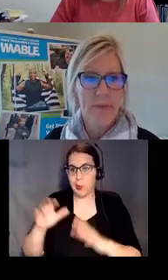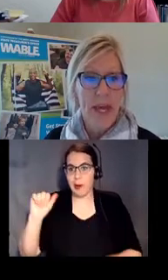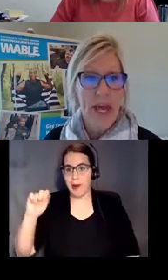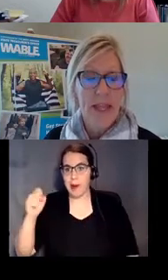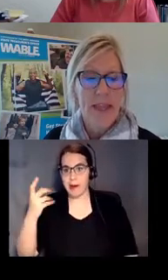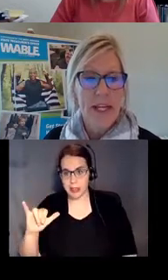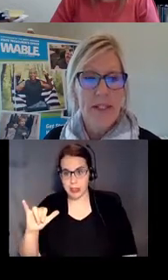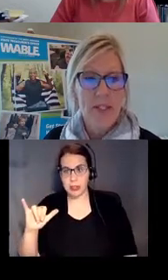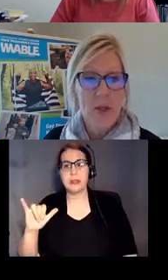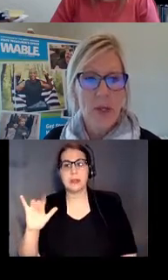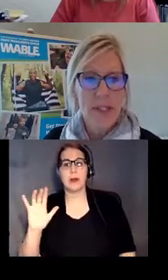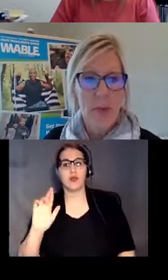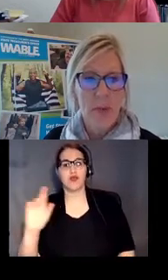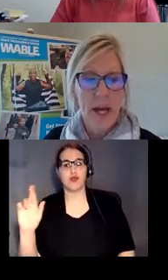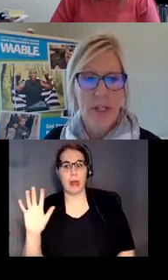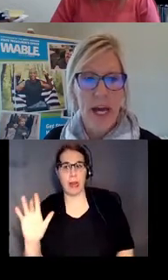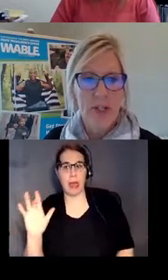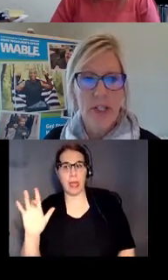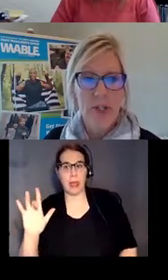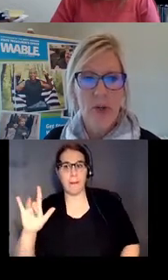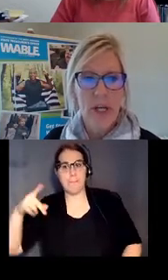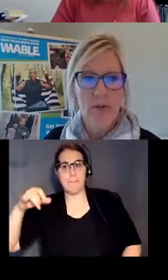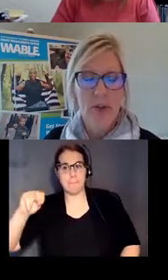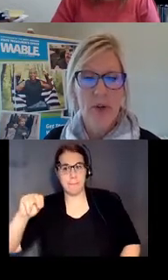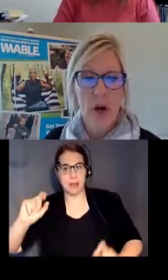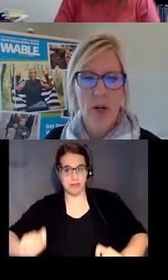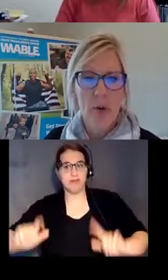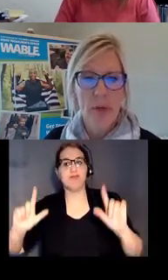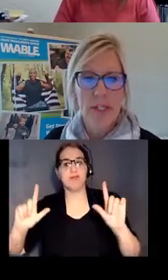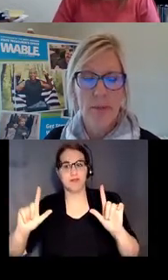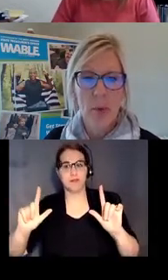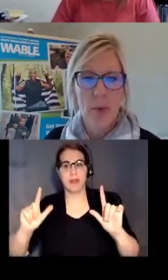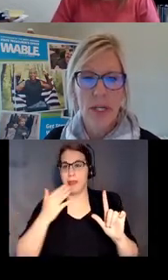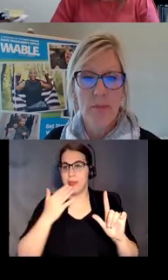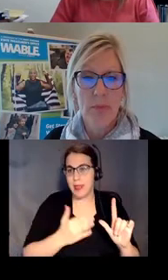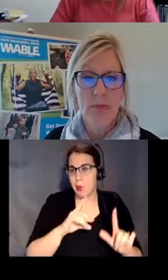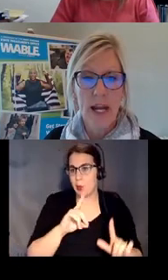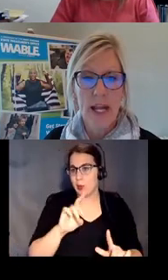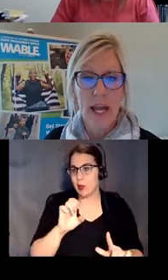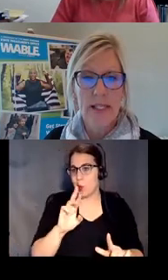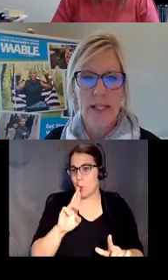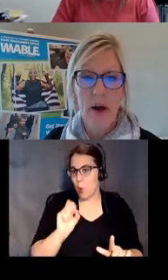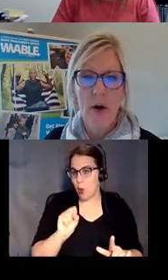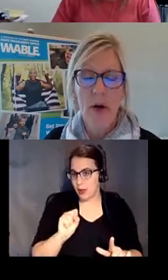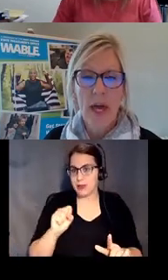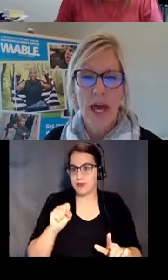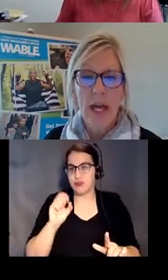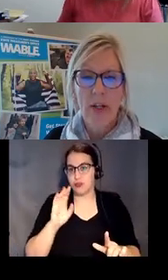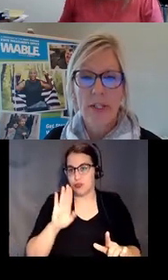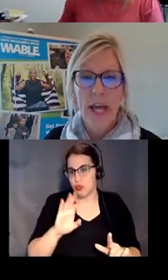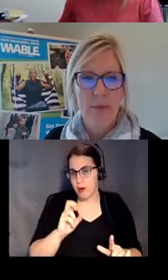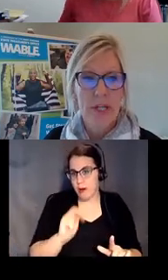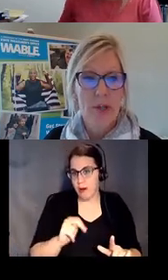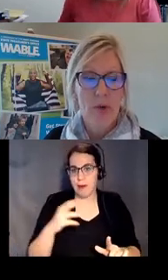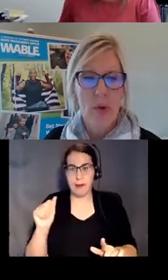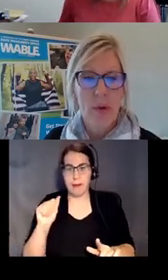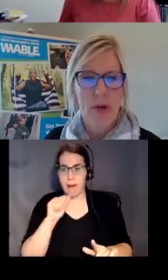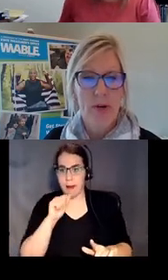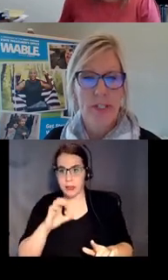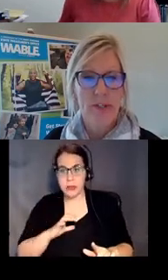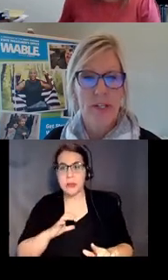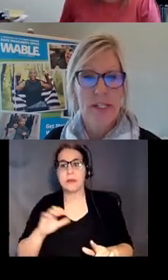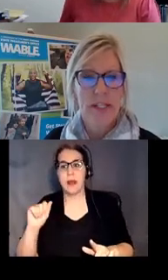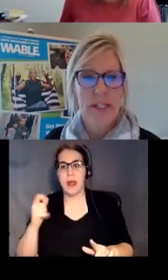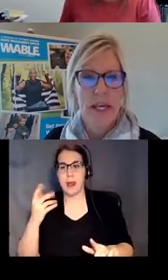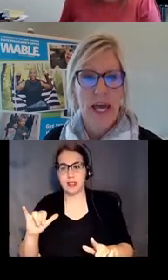Video. And thanks to Dolores Brown and Ashley Turley for their ongoing support in providing ASL and closed captioning through our